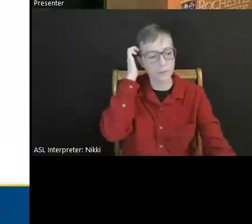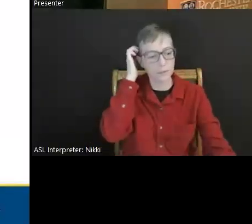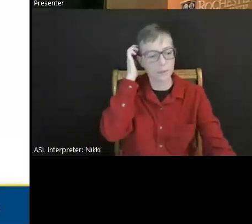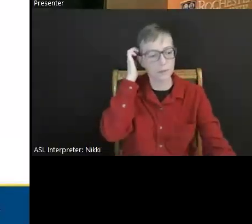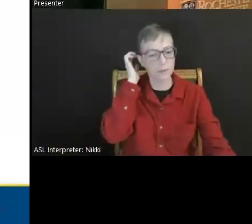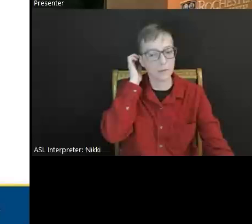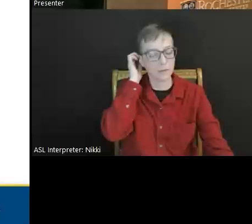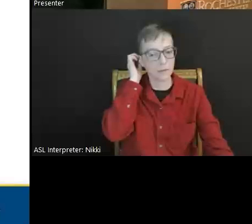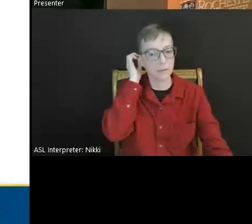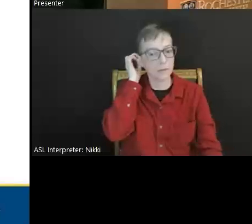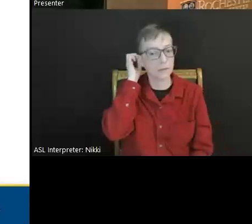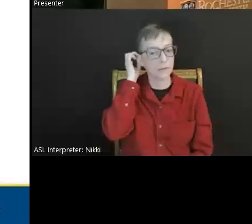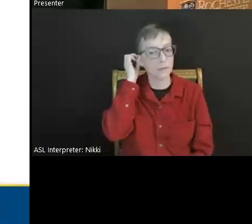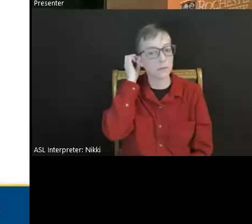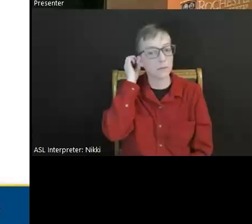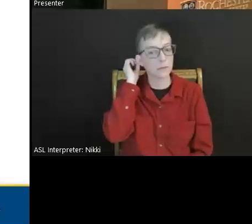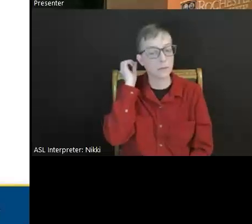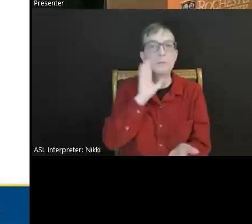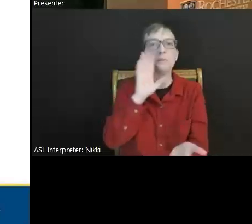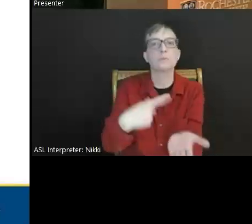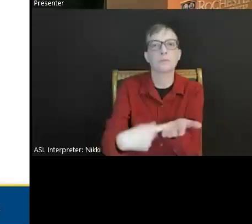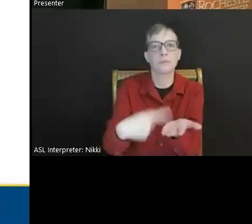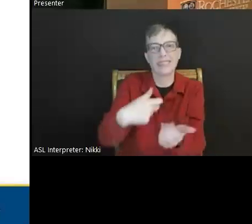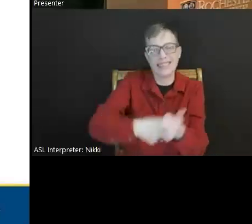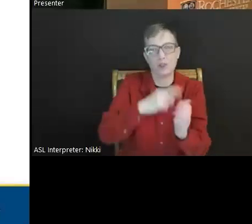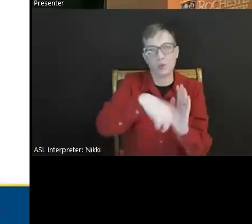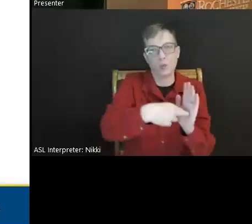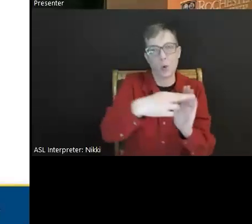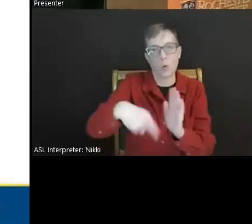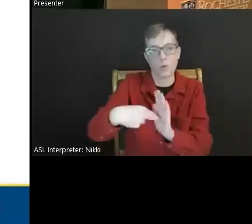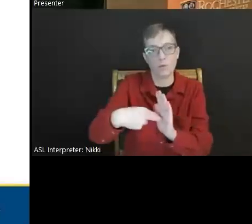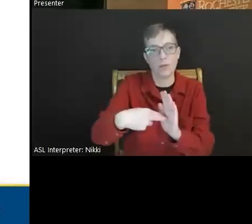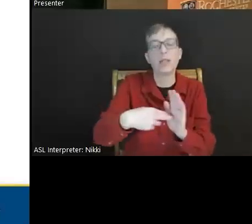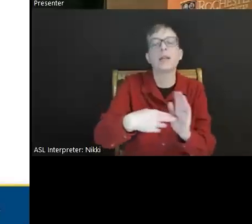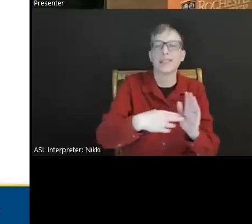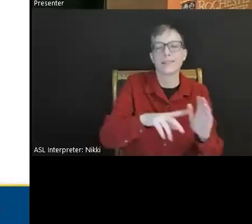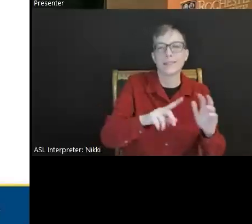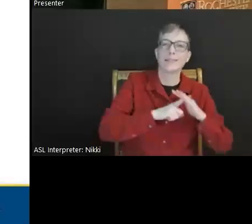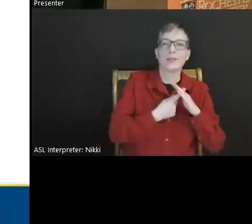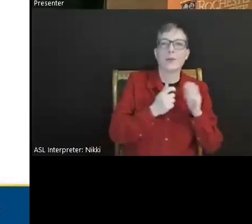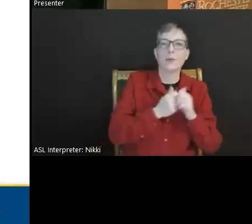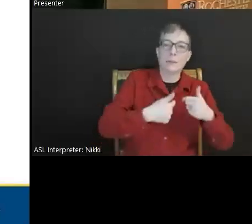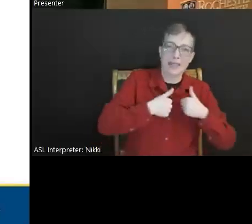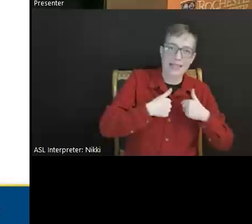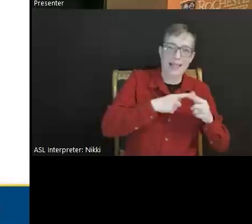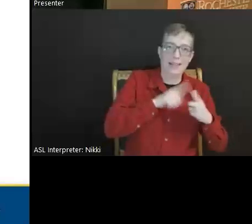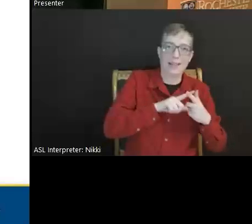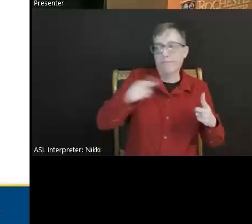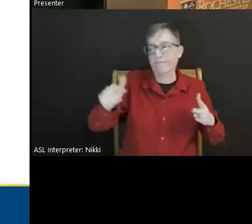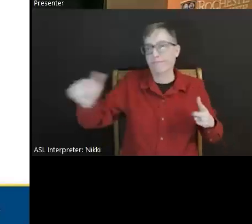We'll talk about each of our roles, and I'm going to describe mine first just so that I can step aside and let Livia and Pam